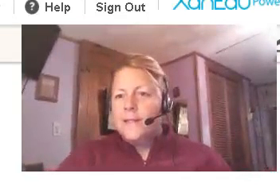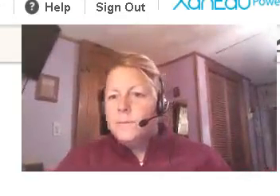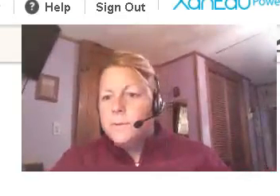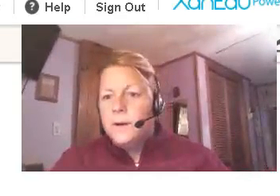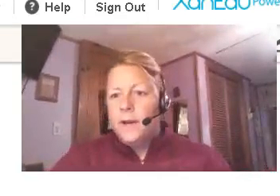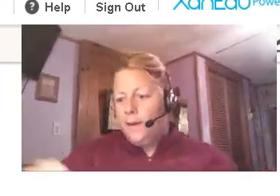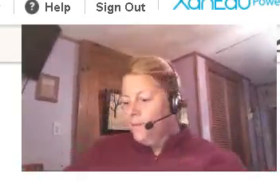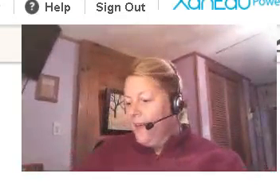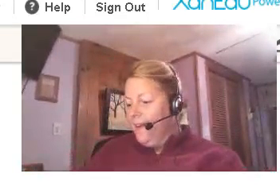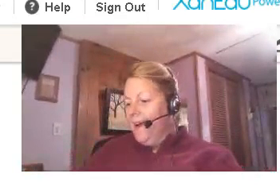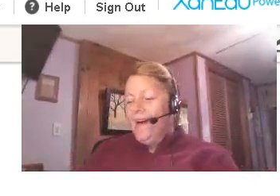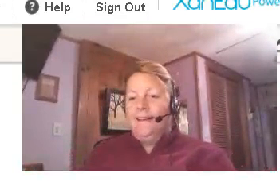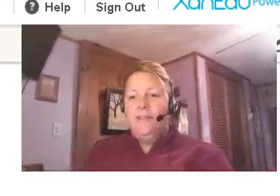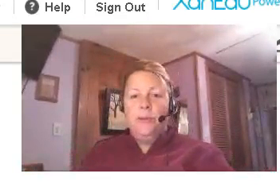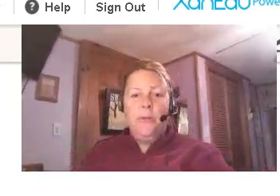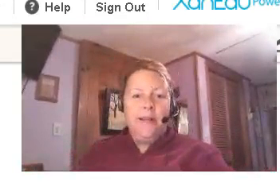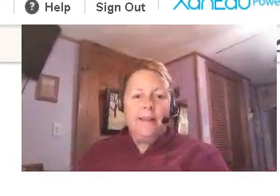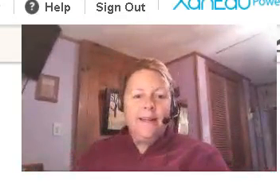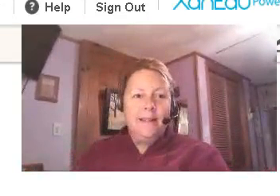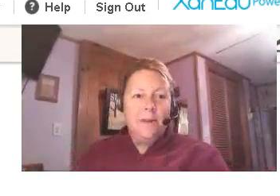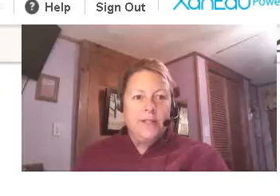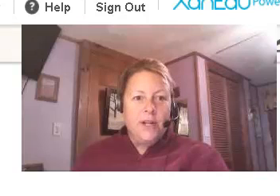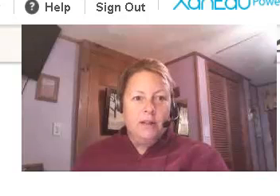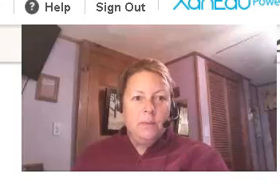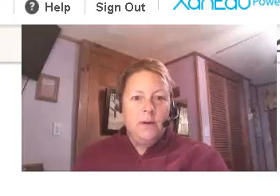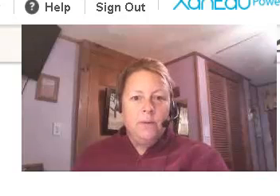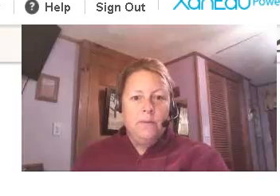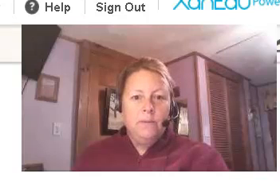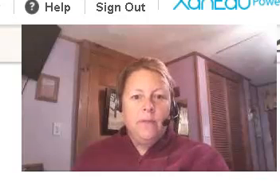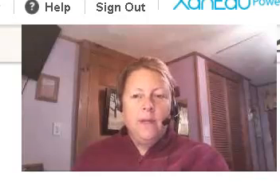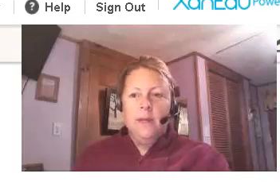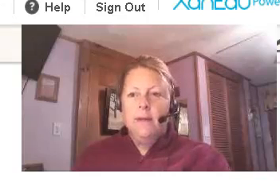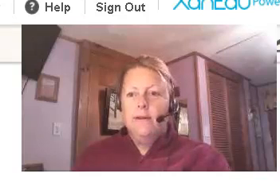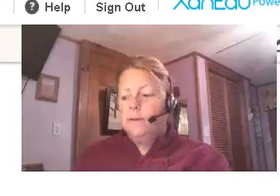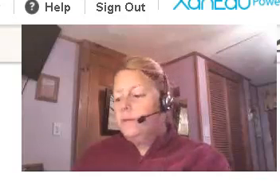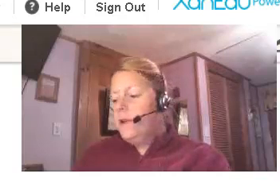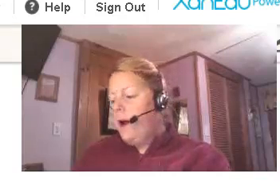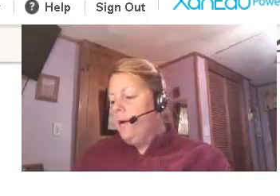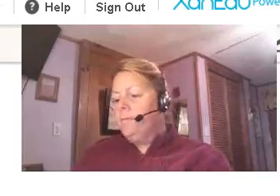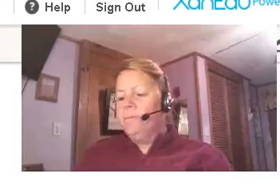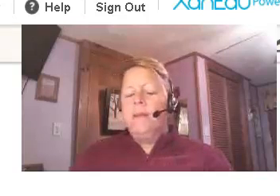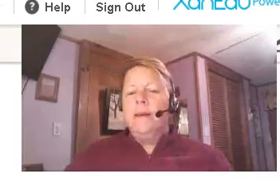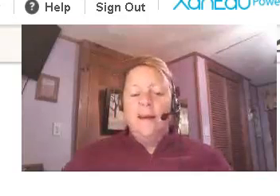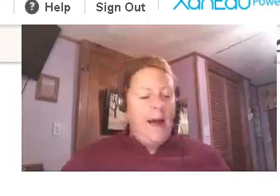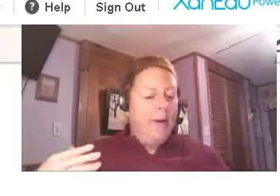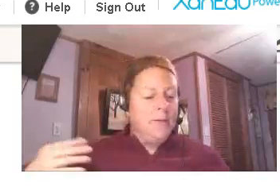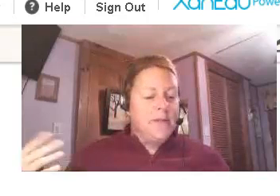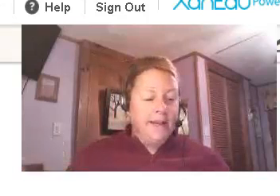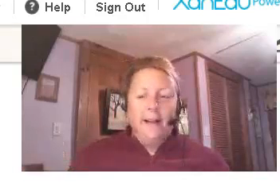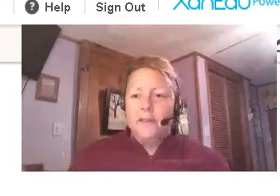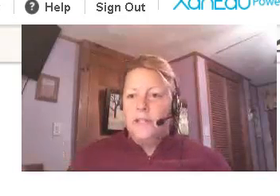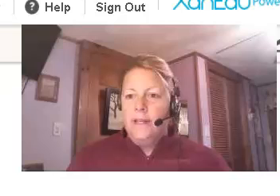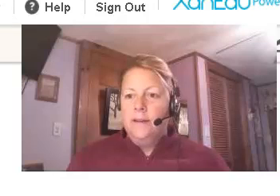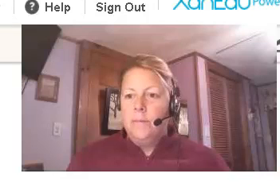This doesn't seem to be okay. Judy Weekly. I'm going to talk about the how I